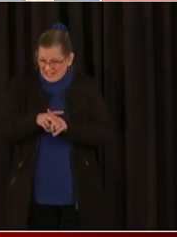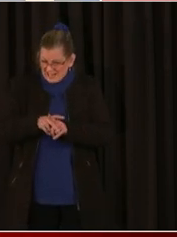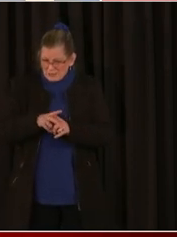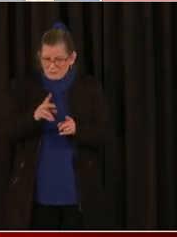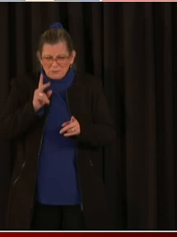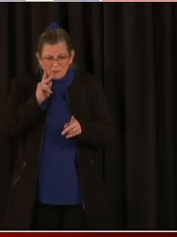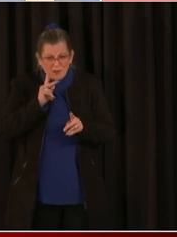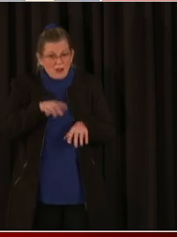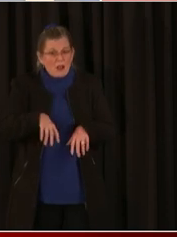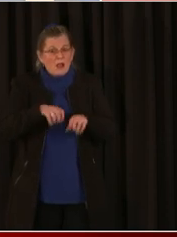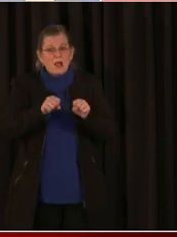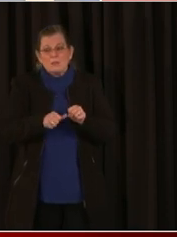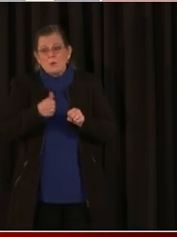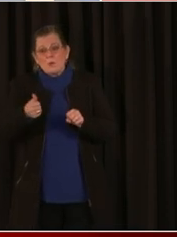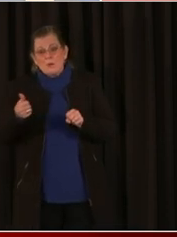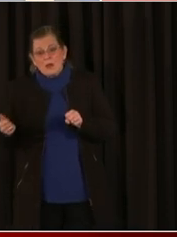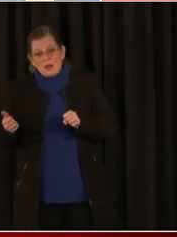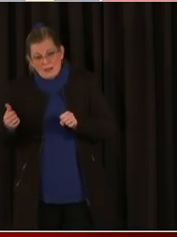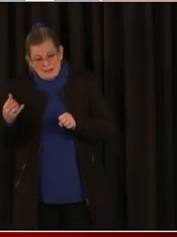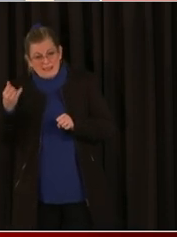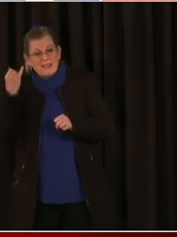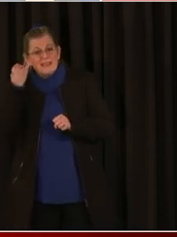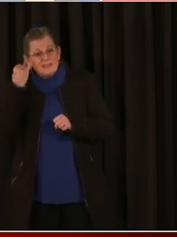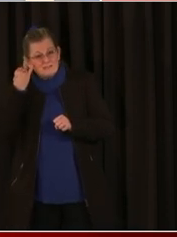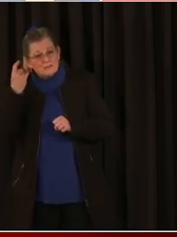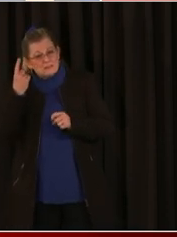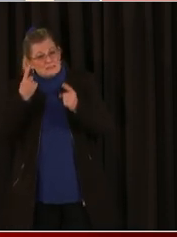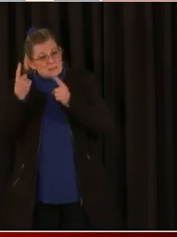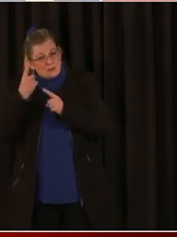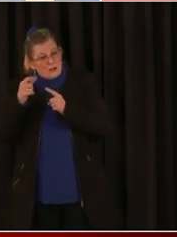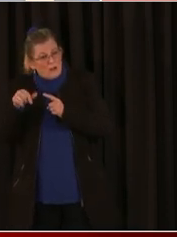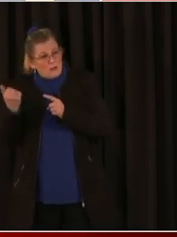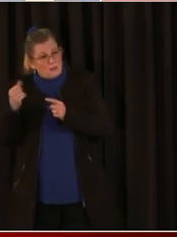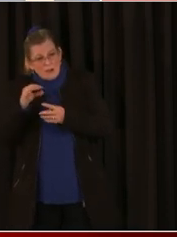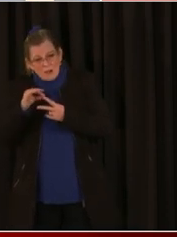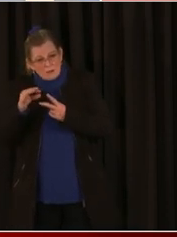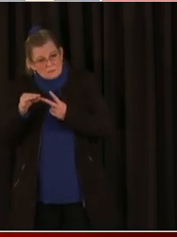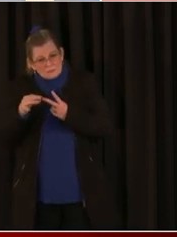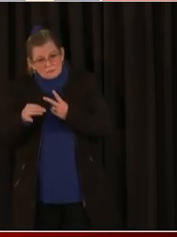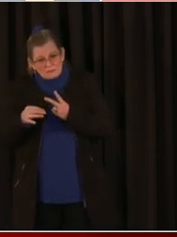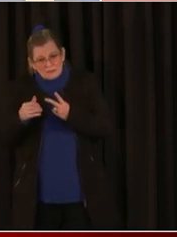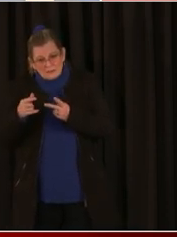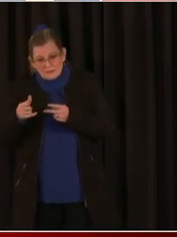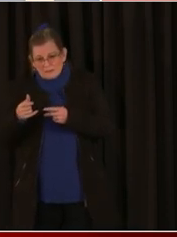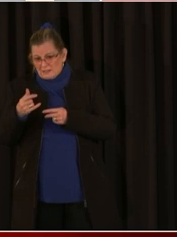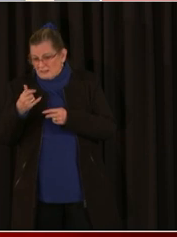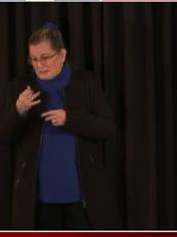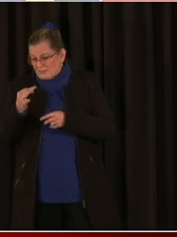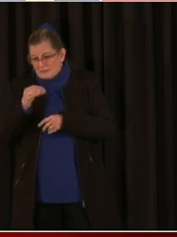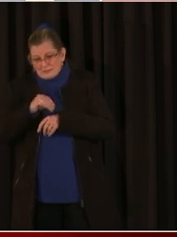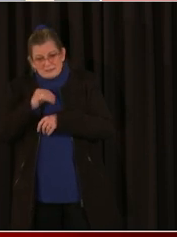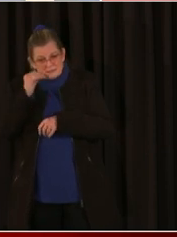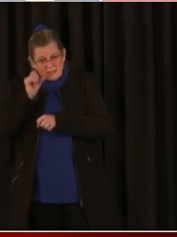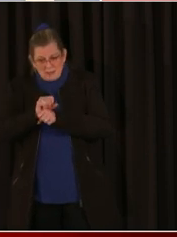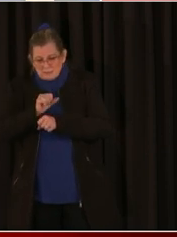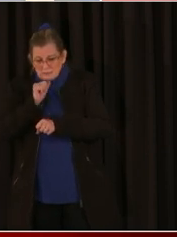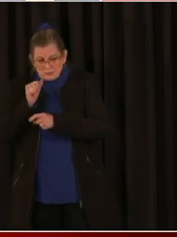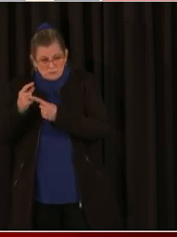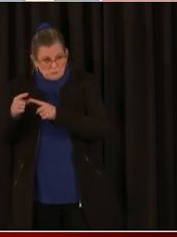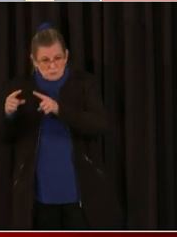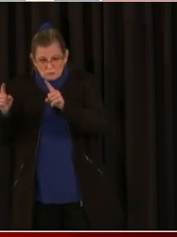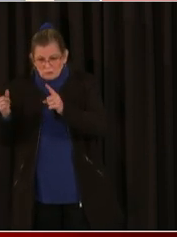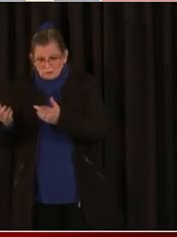said she would take other avenues or she would consider taking other avenues if this ruling did not go in what she